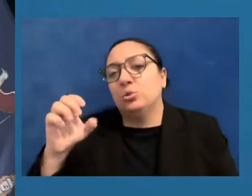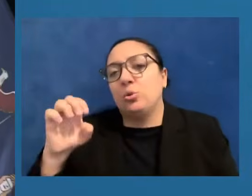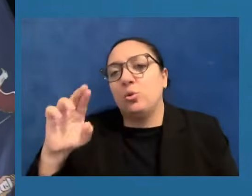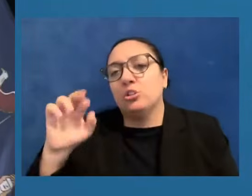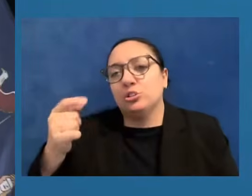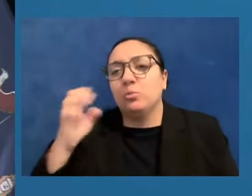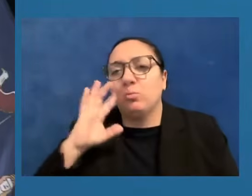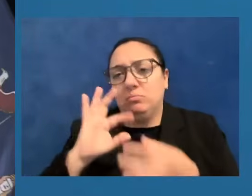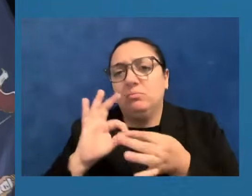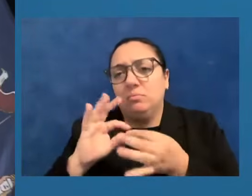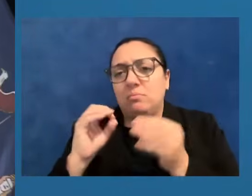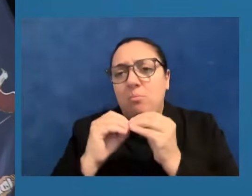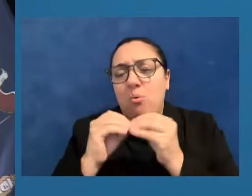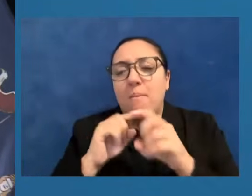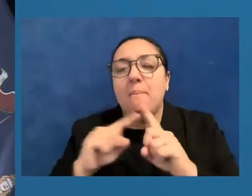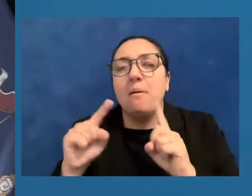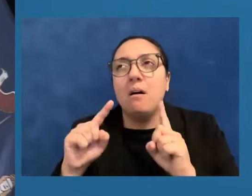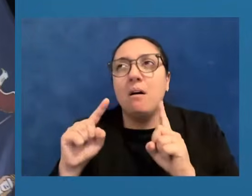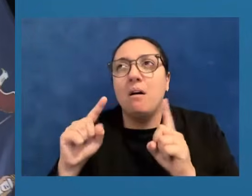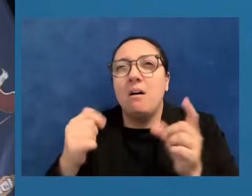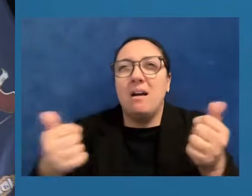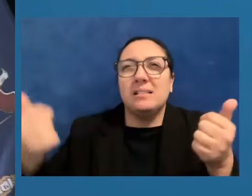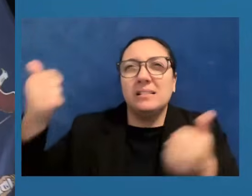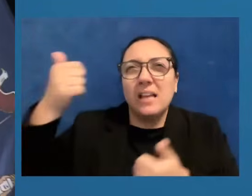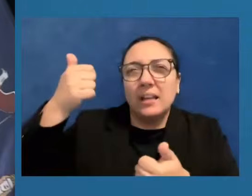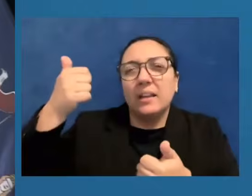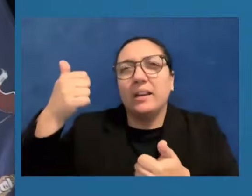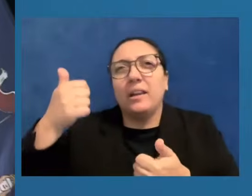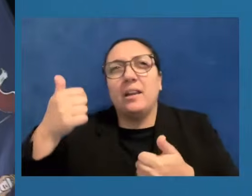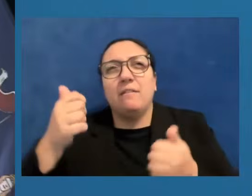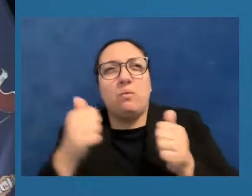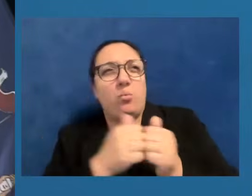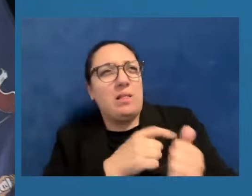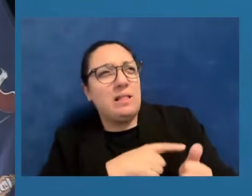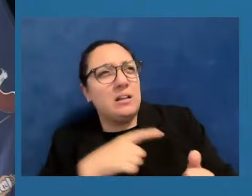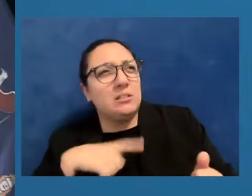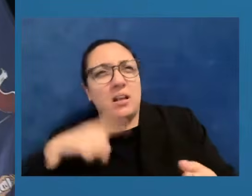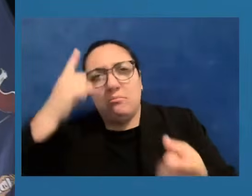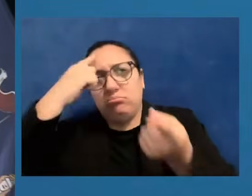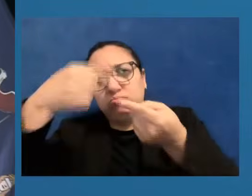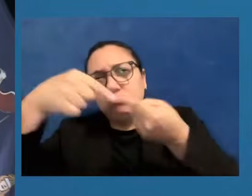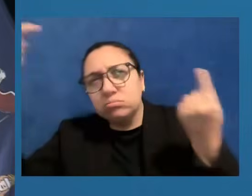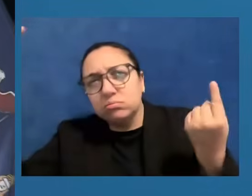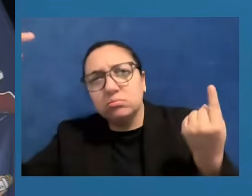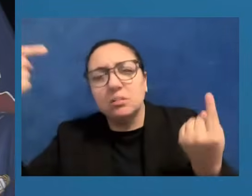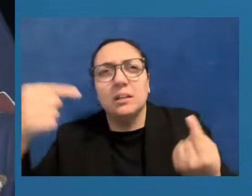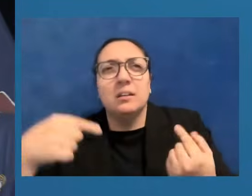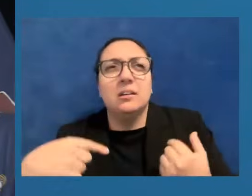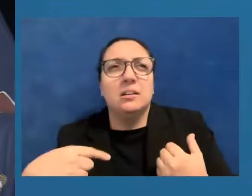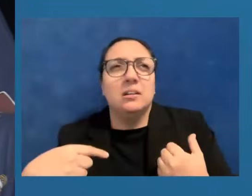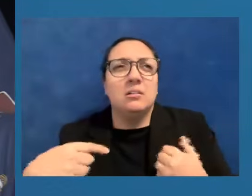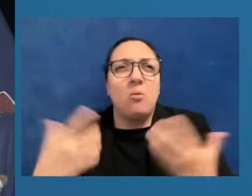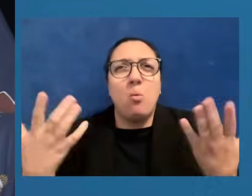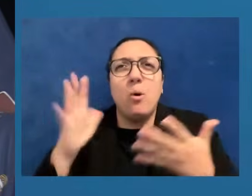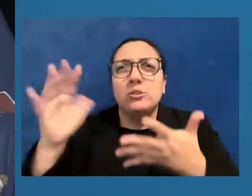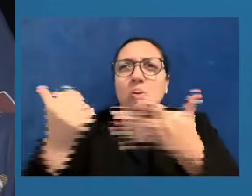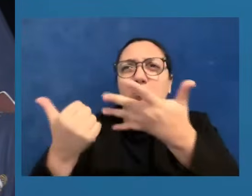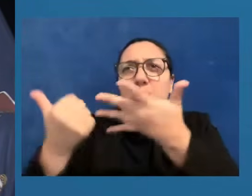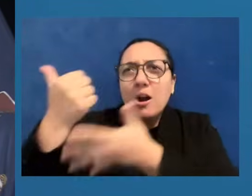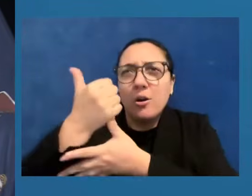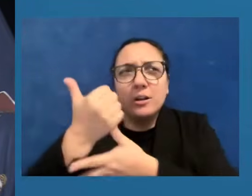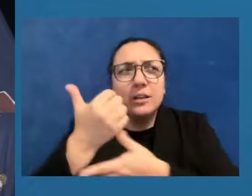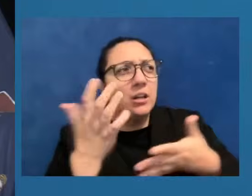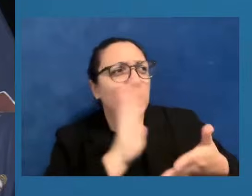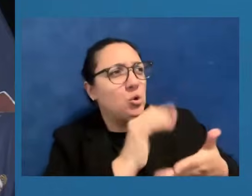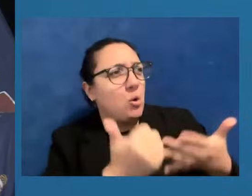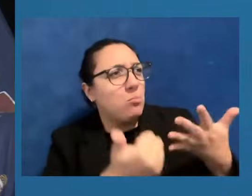the executive is in disagreement with the legislature, and there's the fight, and what are the priorities, and where do we invest